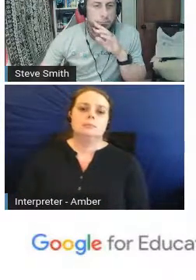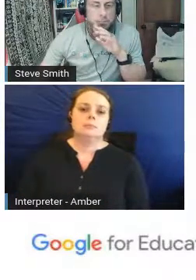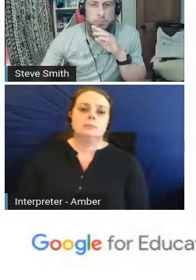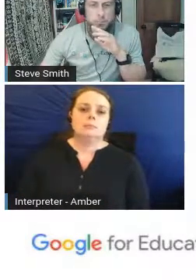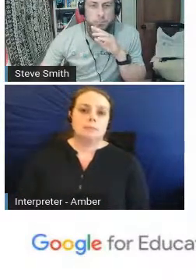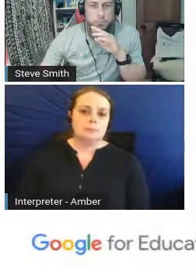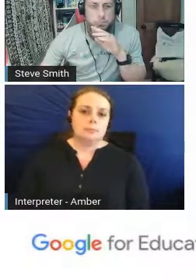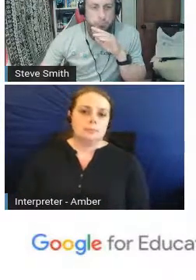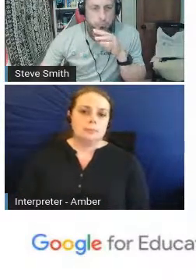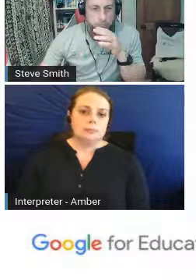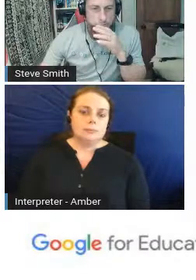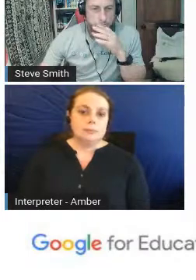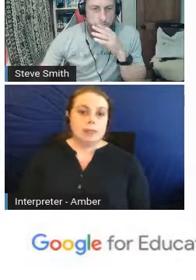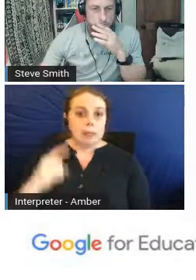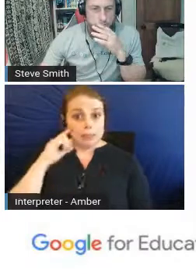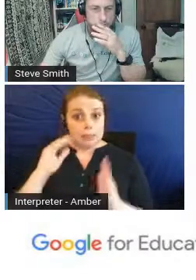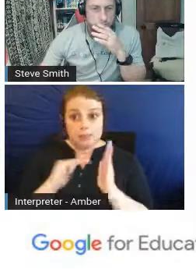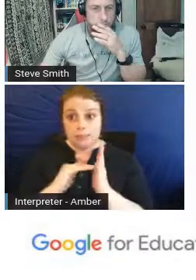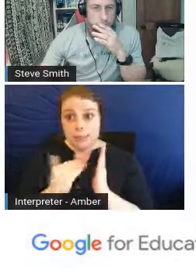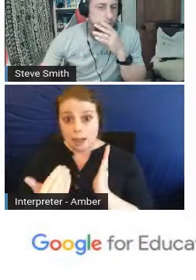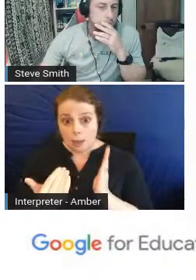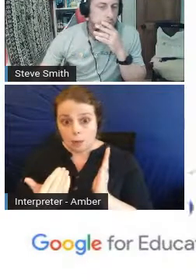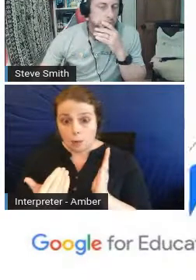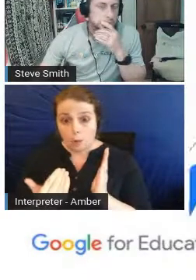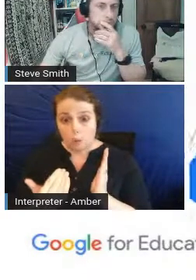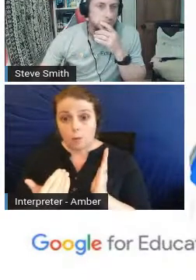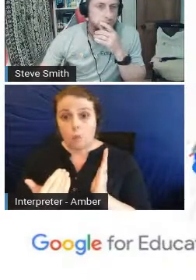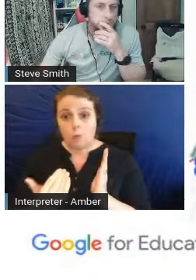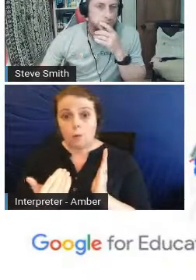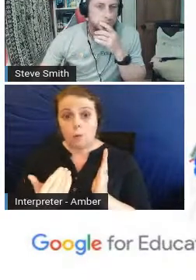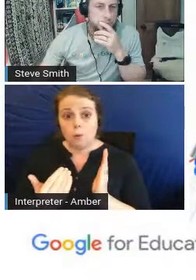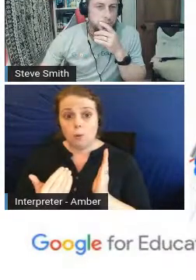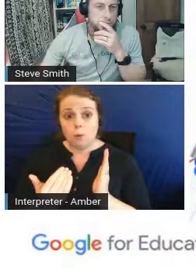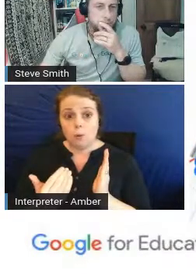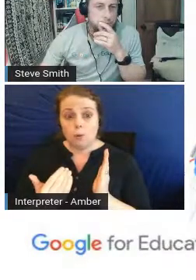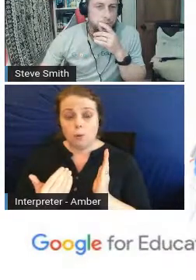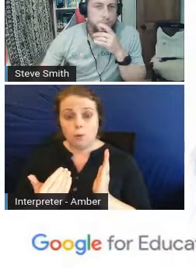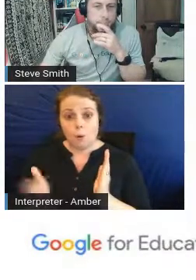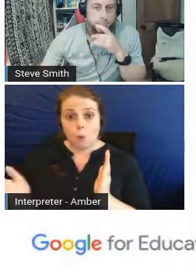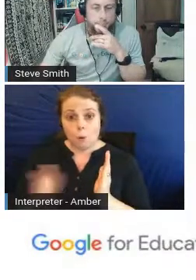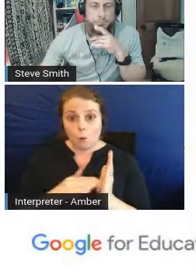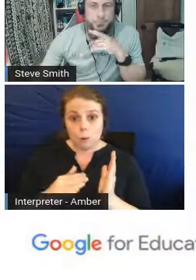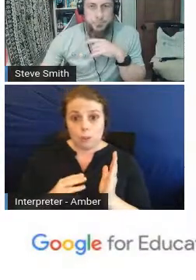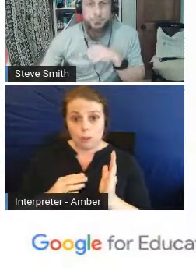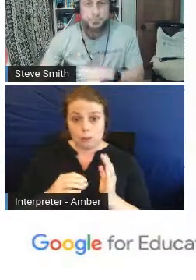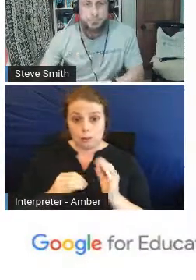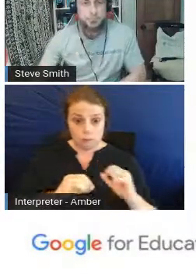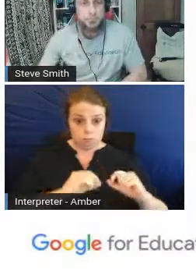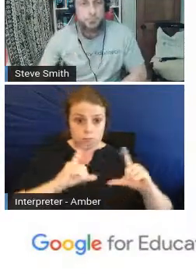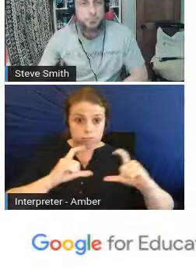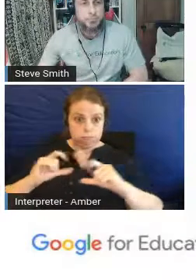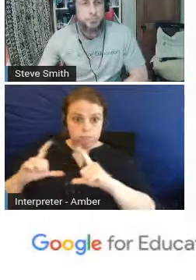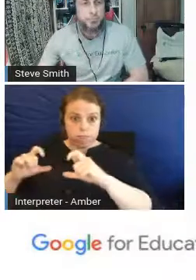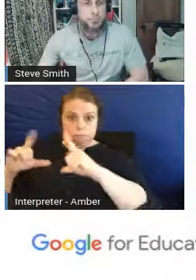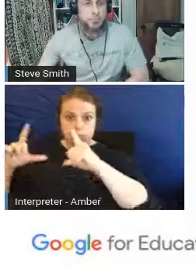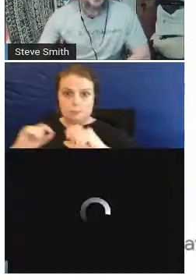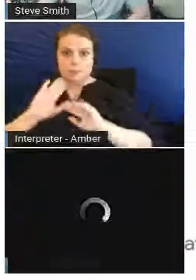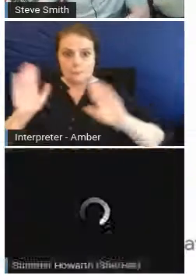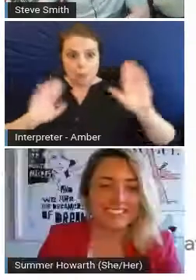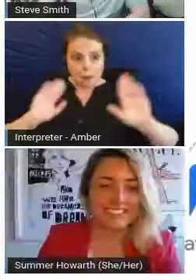what we're going to do is everyone is going to jump back on and say goodbye. That was